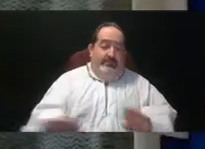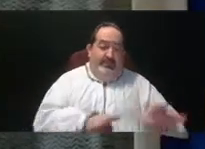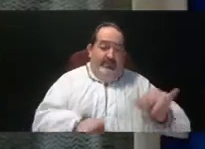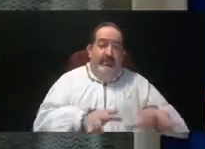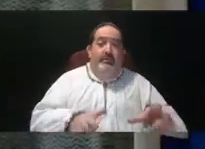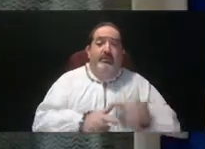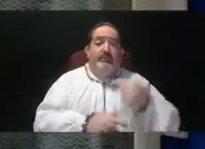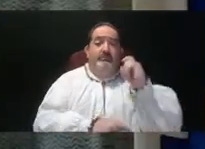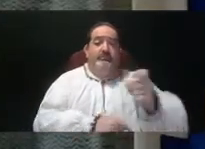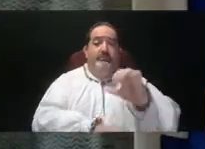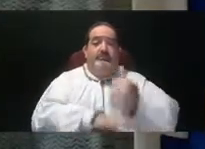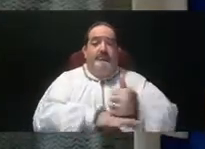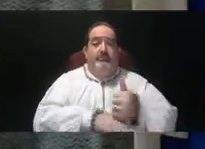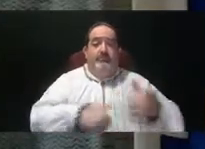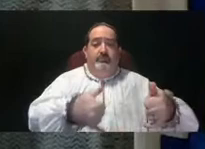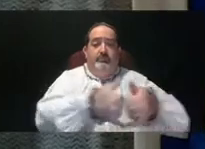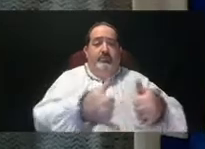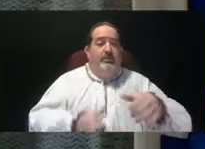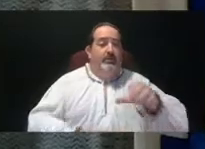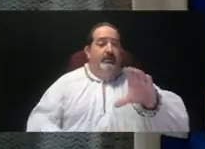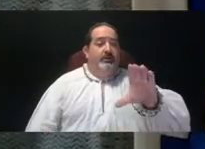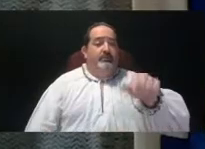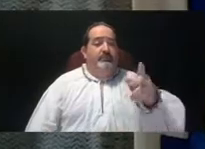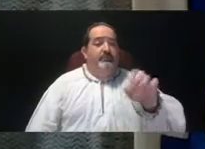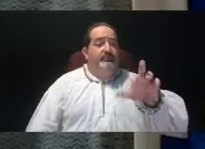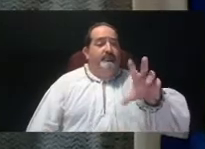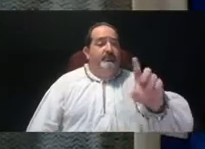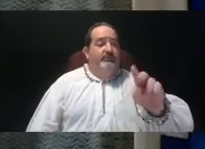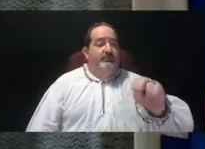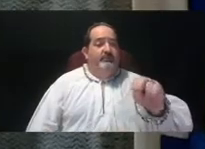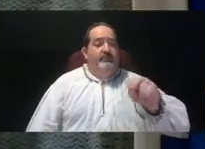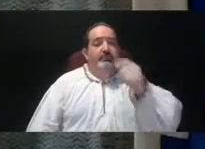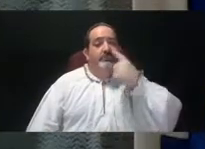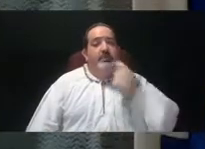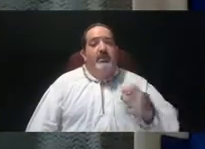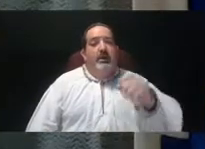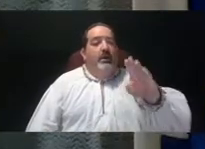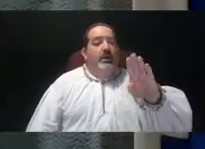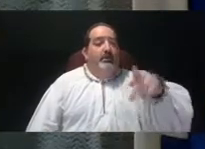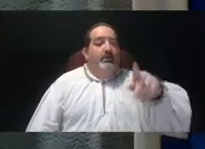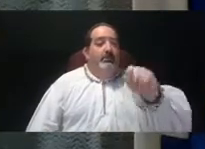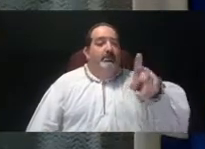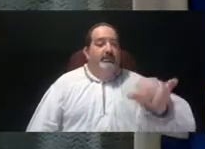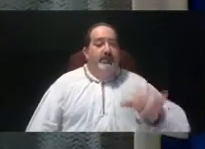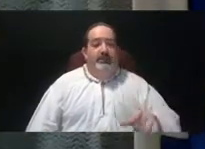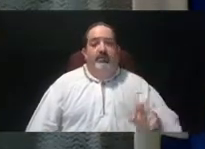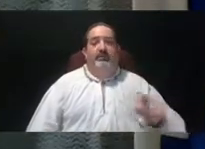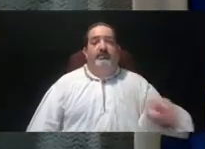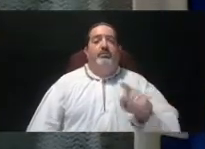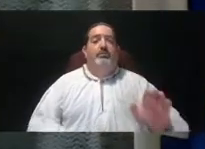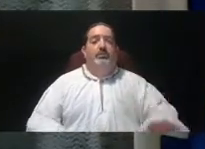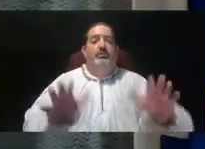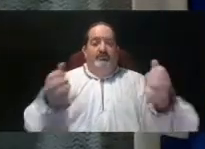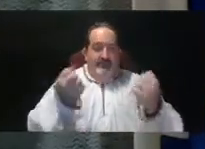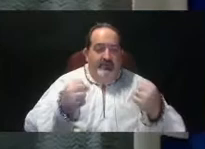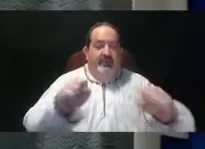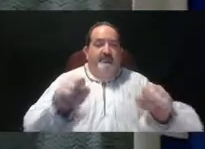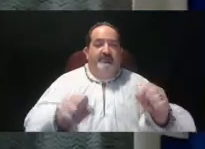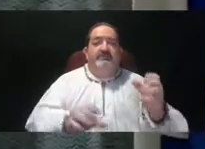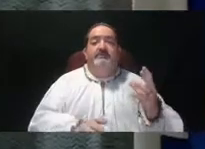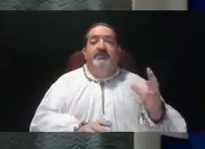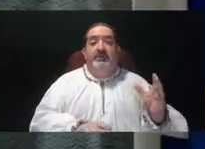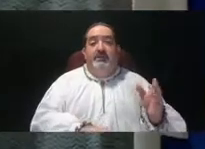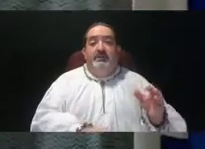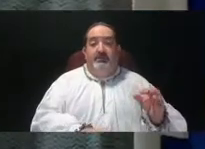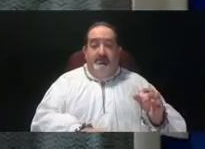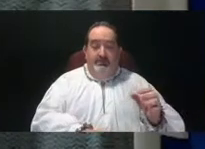bestow the Order of the Crimson Poppy. Therefore, in recognition of their outstanding efforts and contributions to the barony of